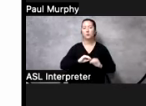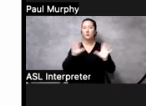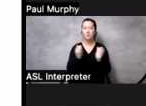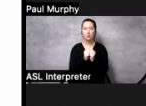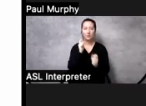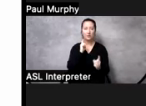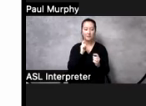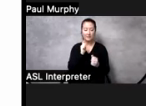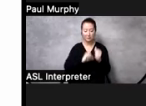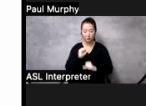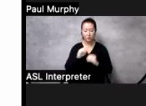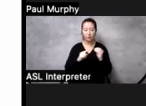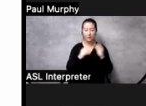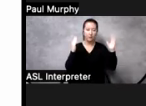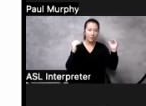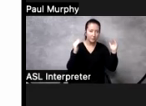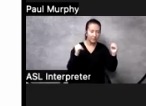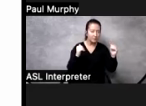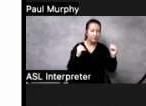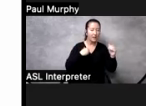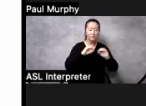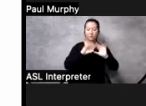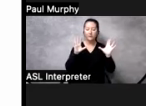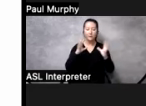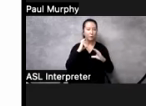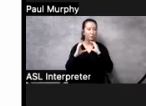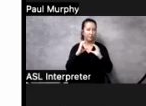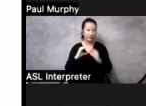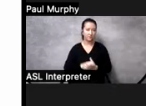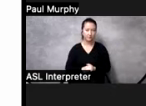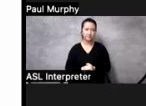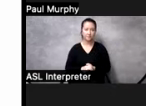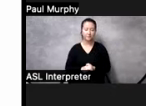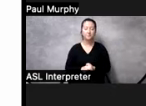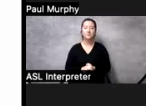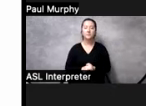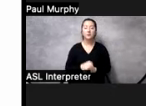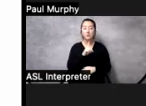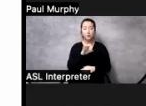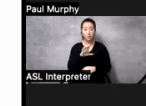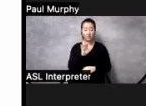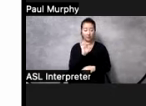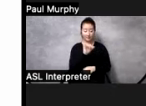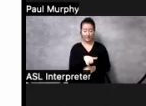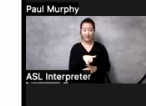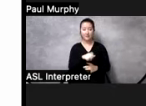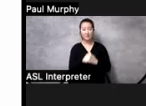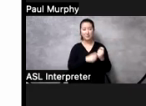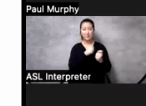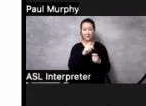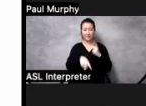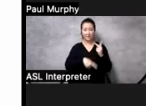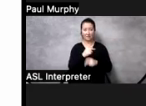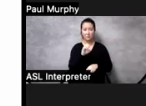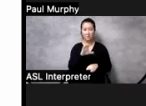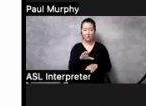other about your expectations and have those clear communication lines. And so a document like this, or this specific